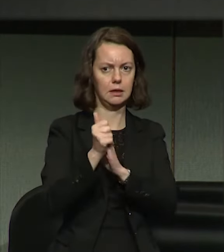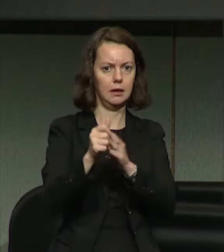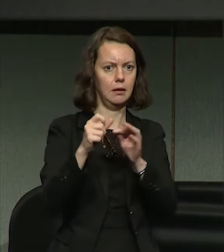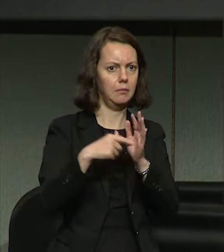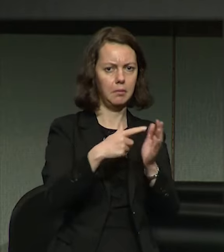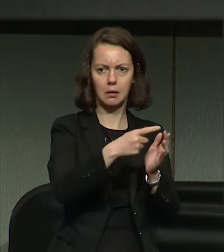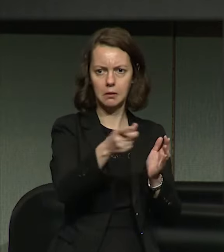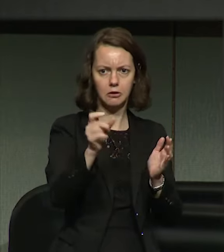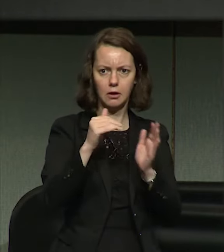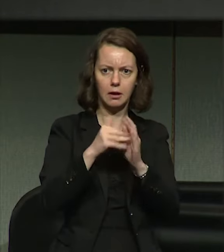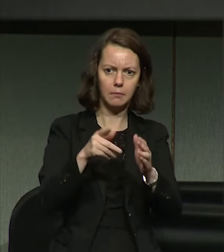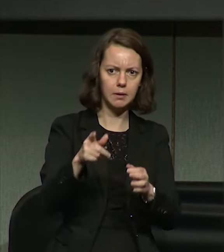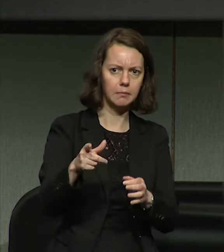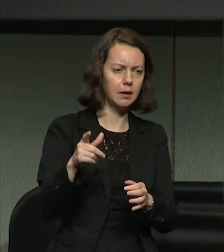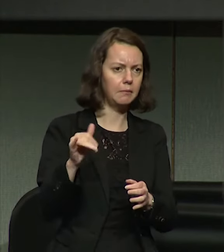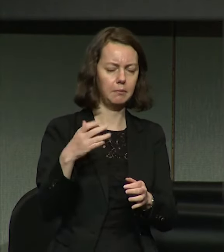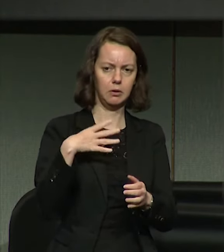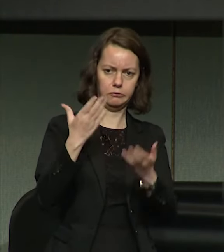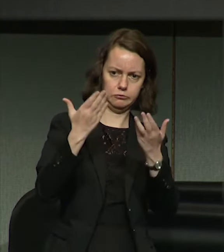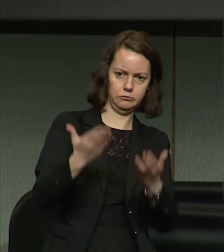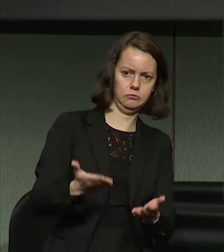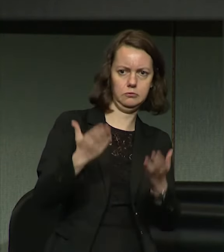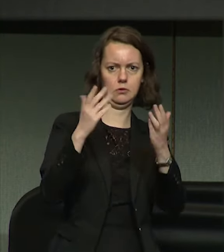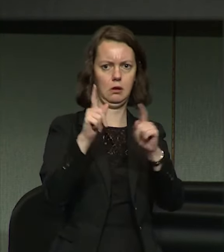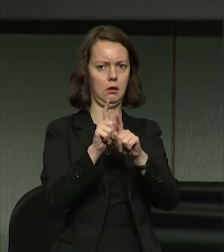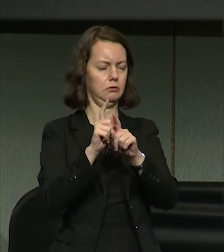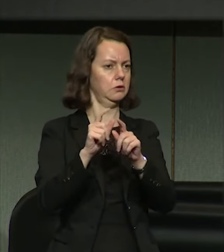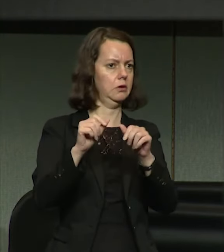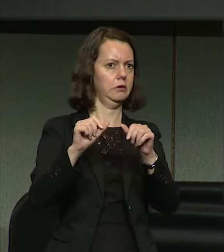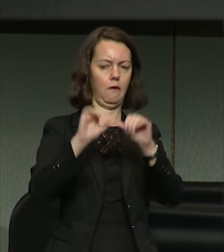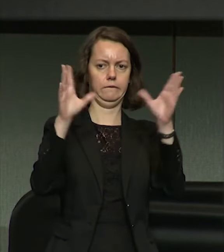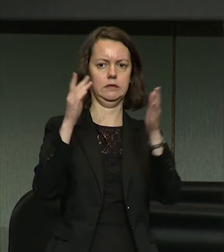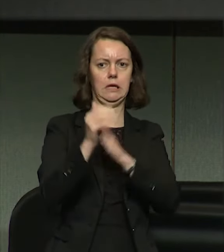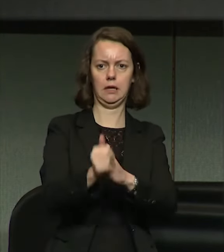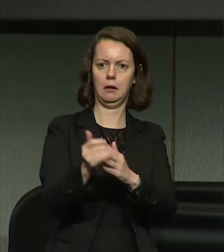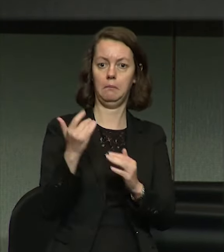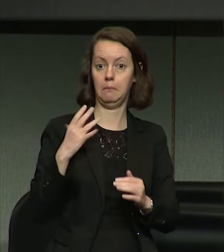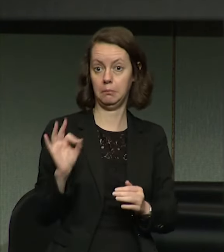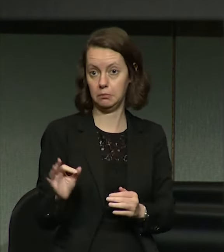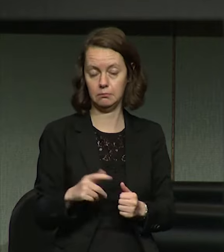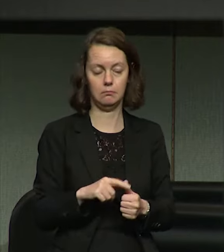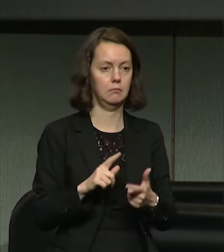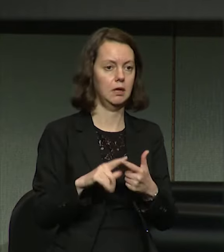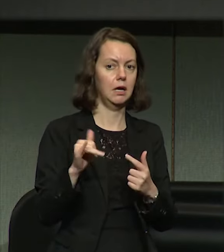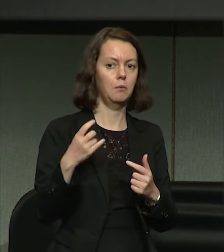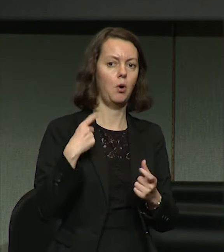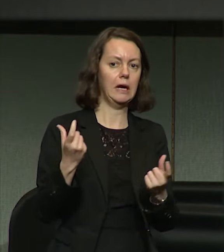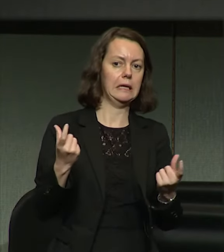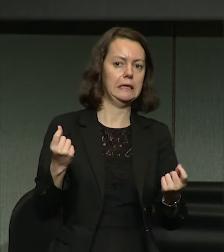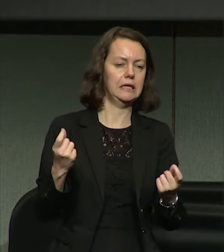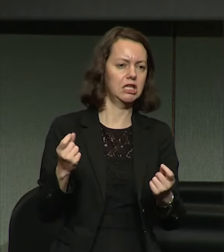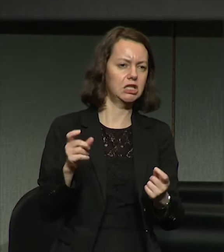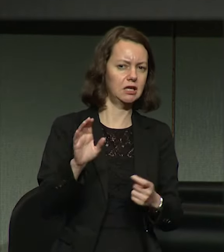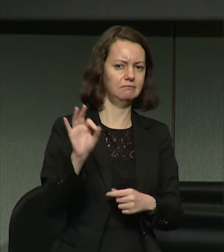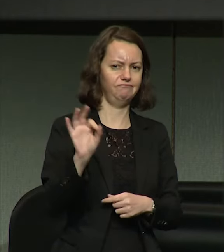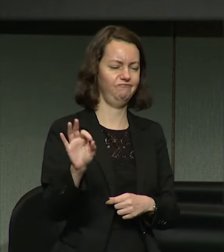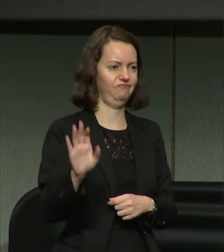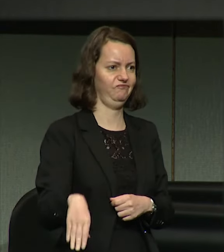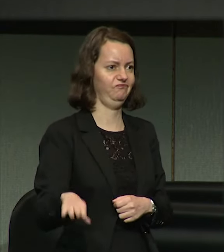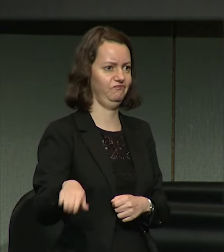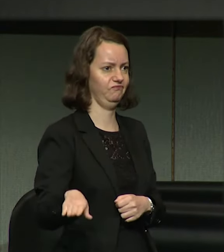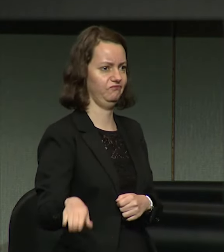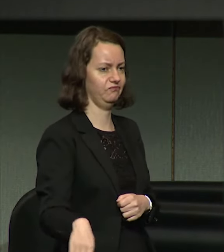was because he didn't come in the conventional leadership package. Maybe it was because it was easier to oppress and contain him rather